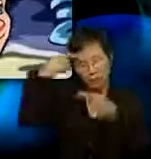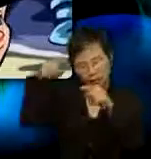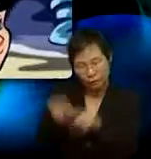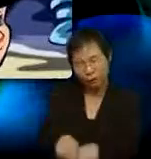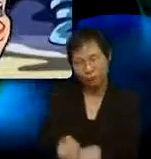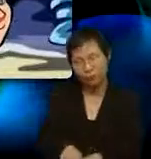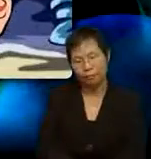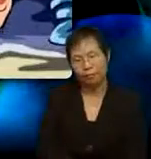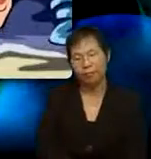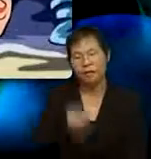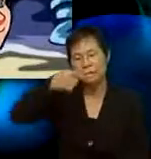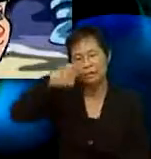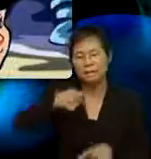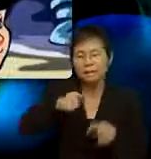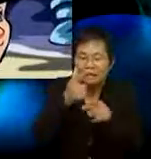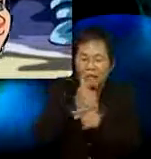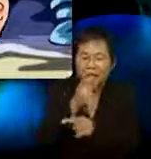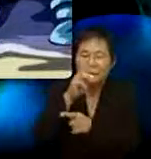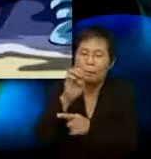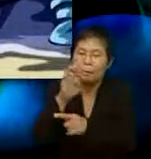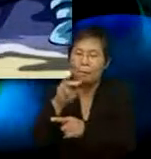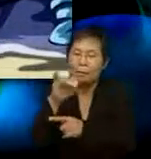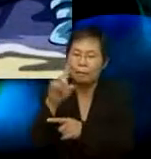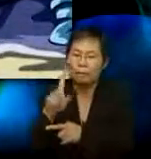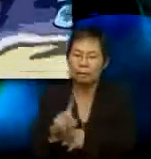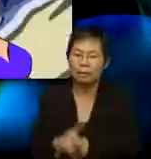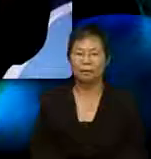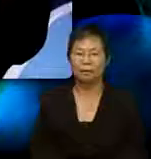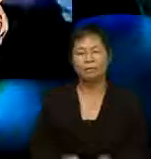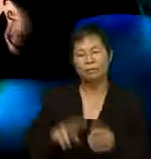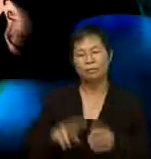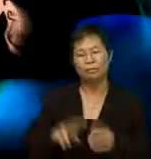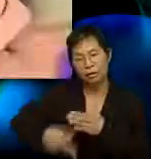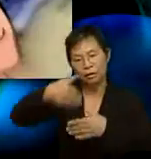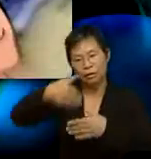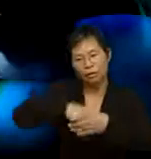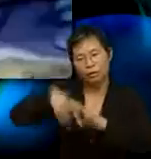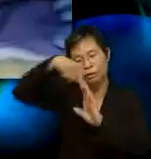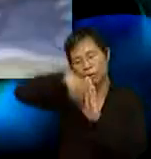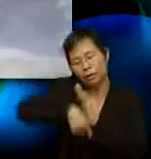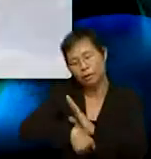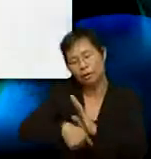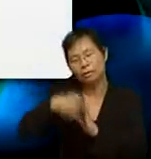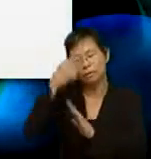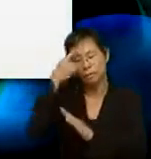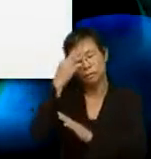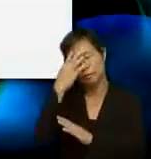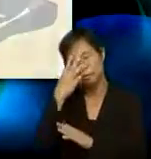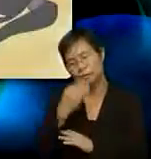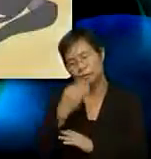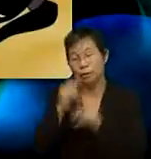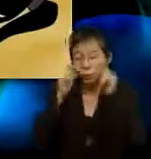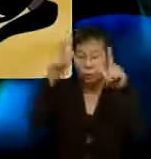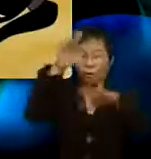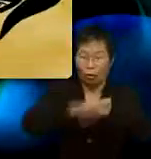agree," said the little mermaid. She soon fell into a deep sleep. She woke